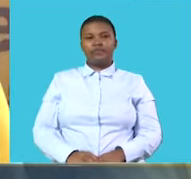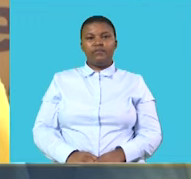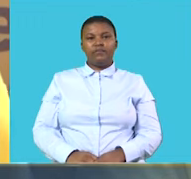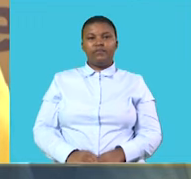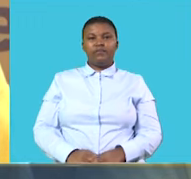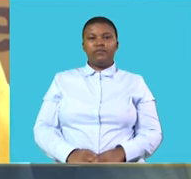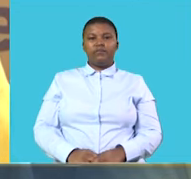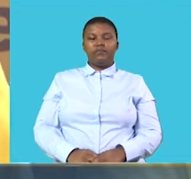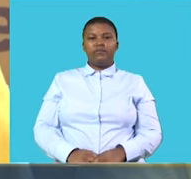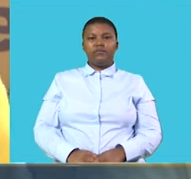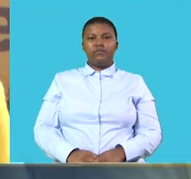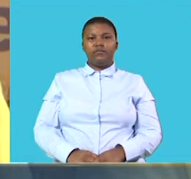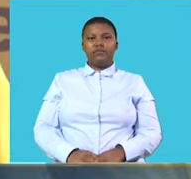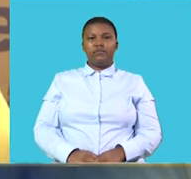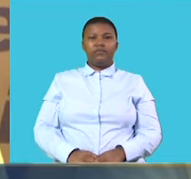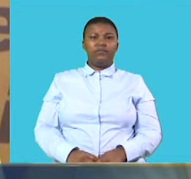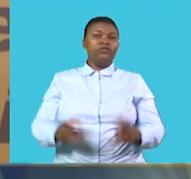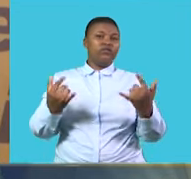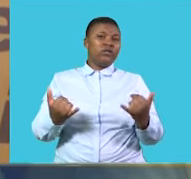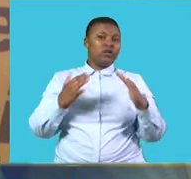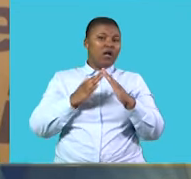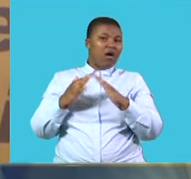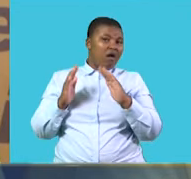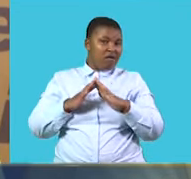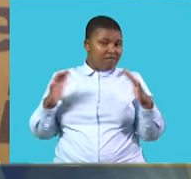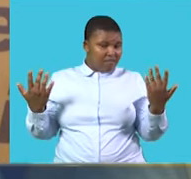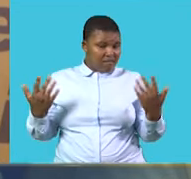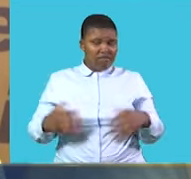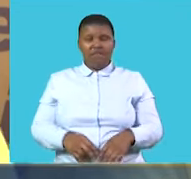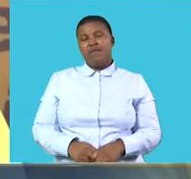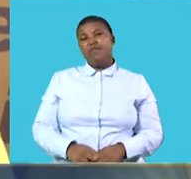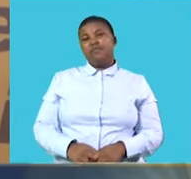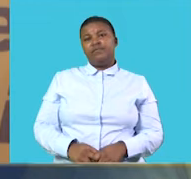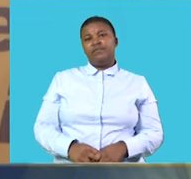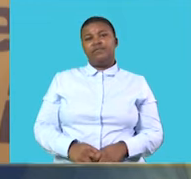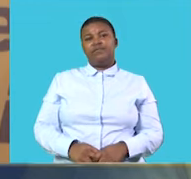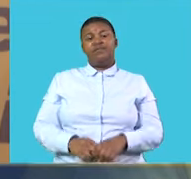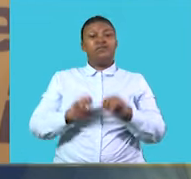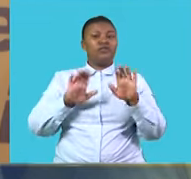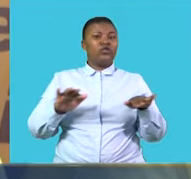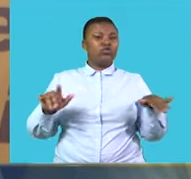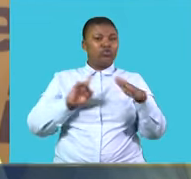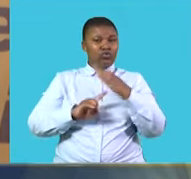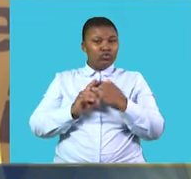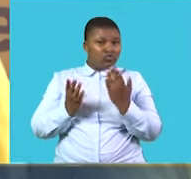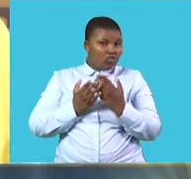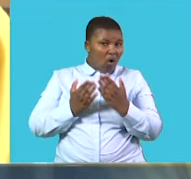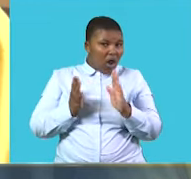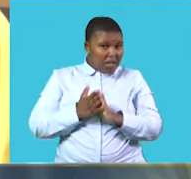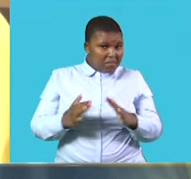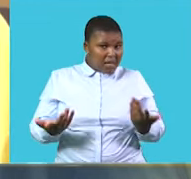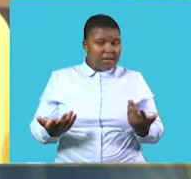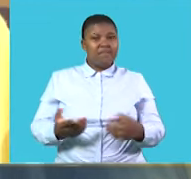Today they have no houses. The children no schools and all of